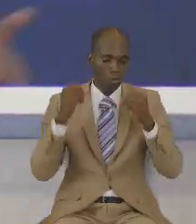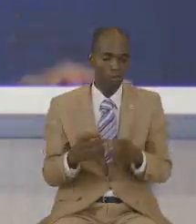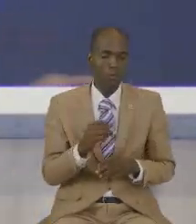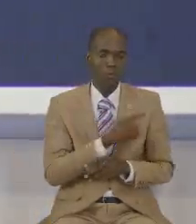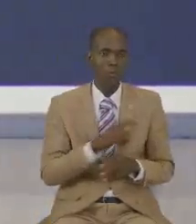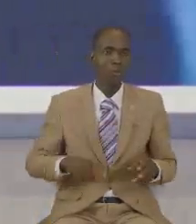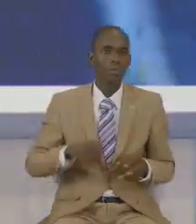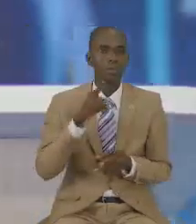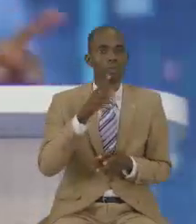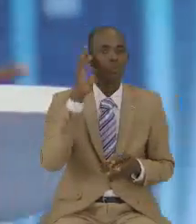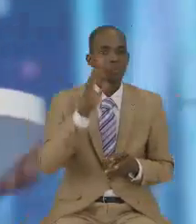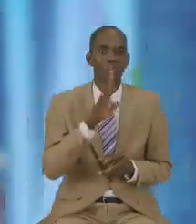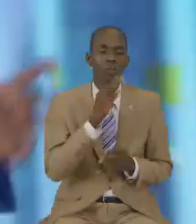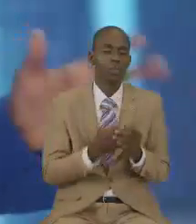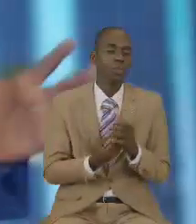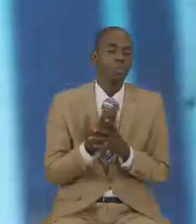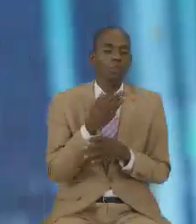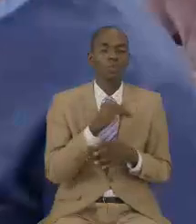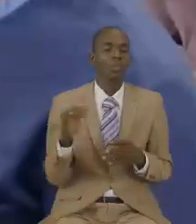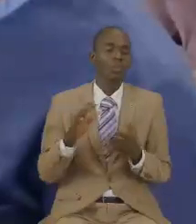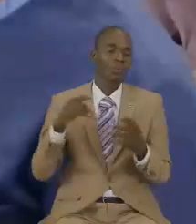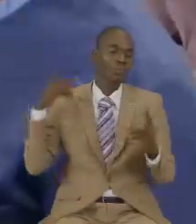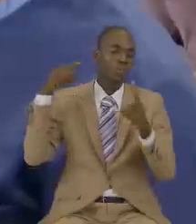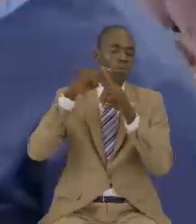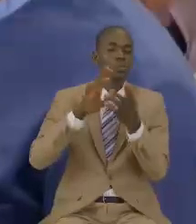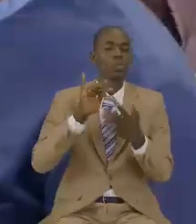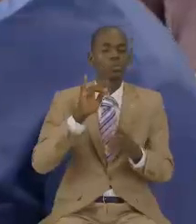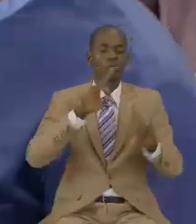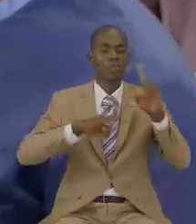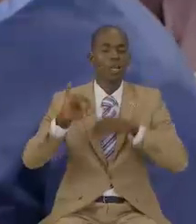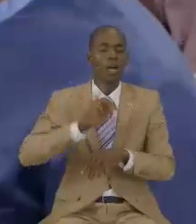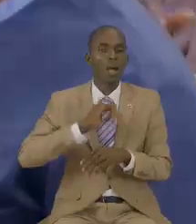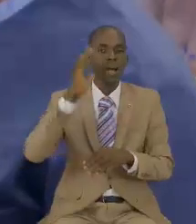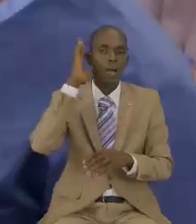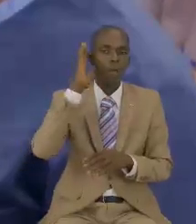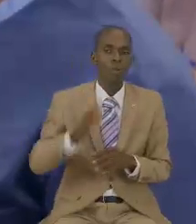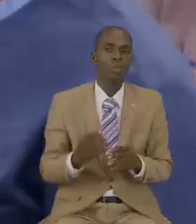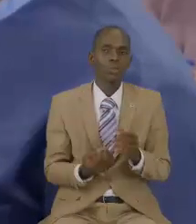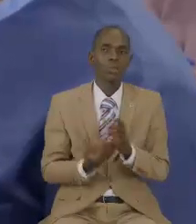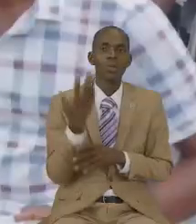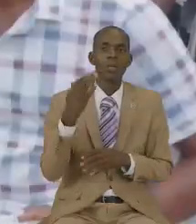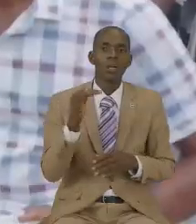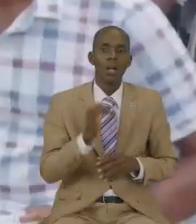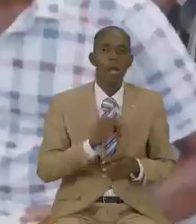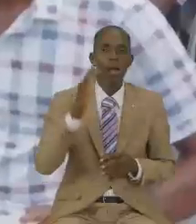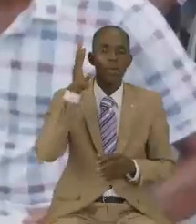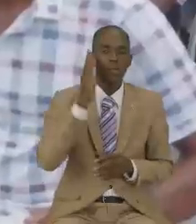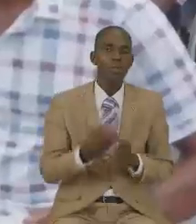be growing towards glory. I will grow. I said, I will